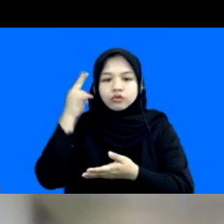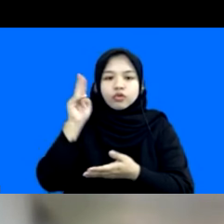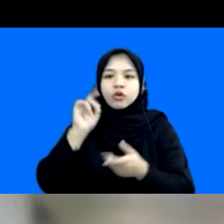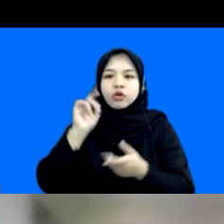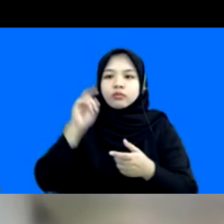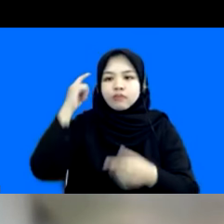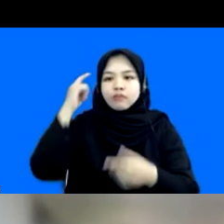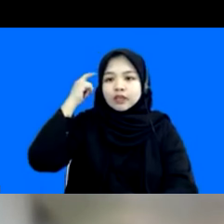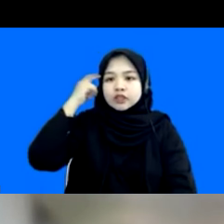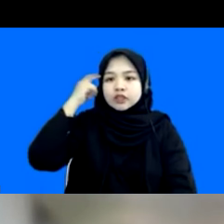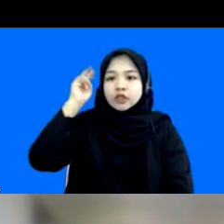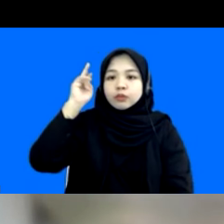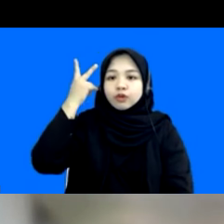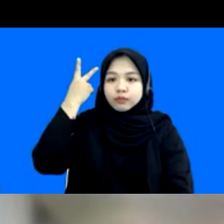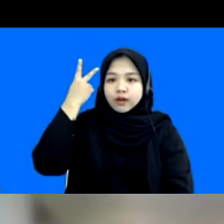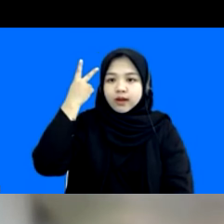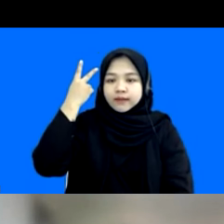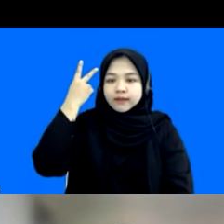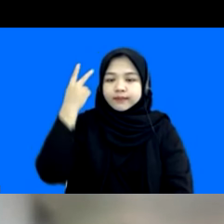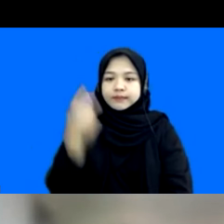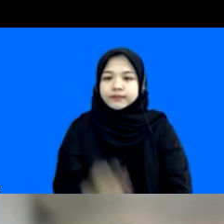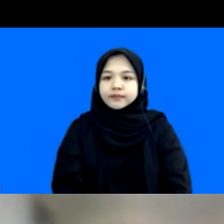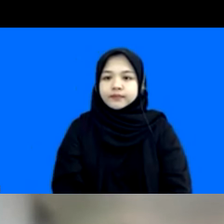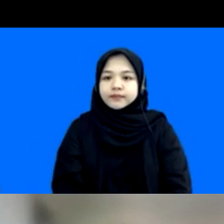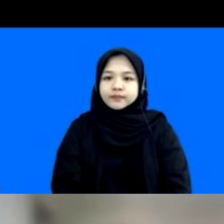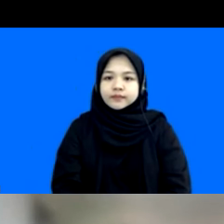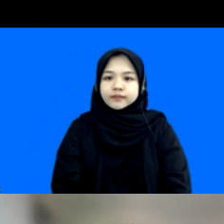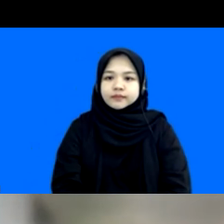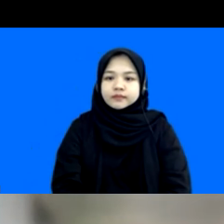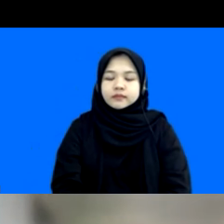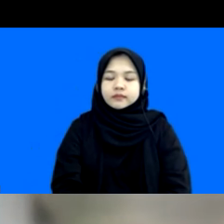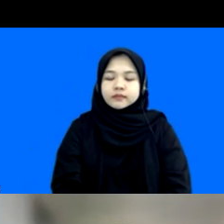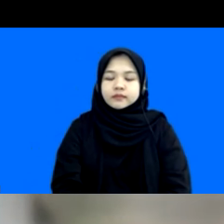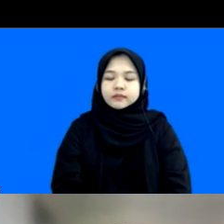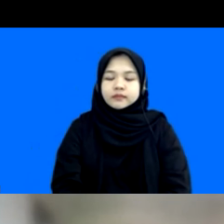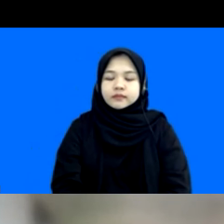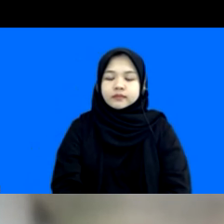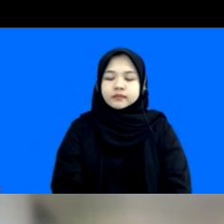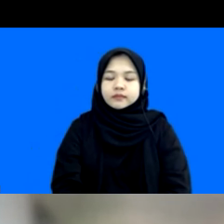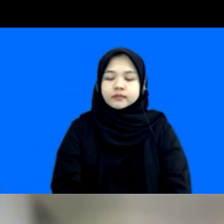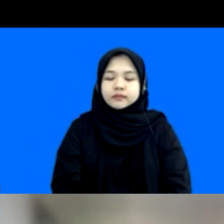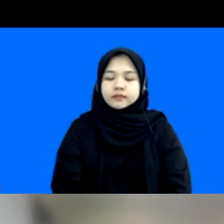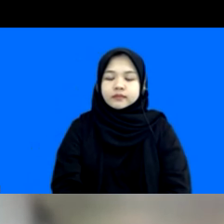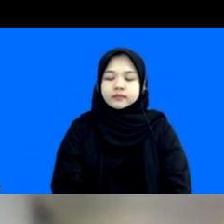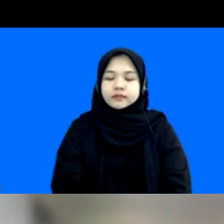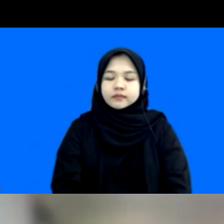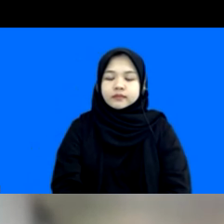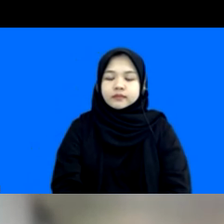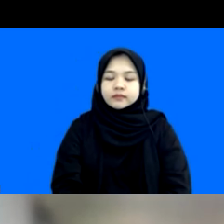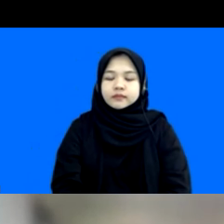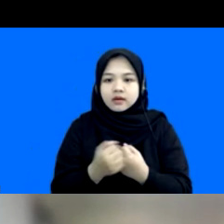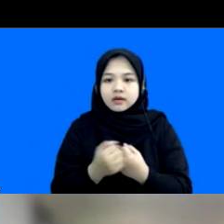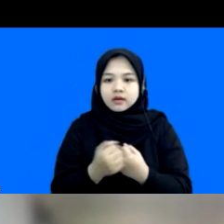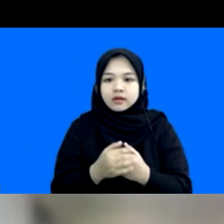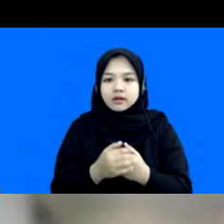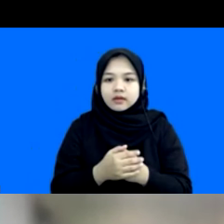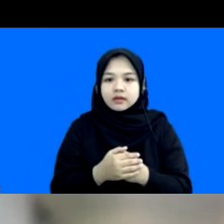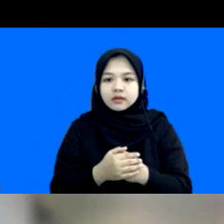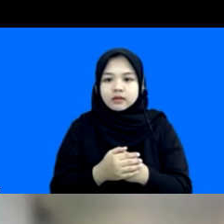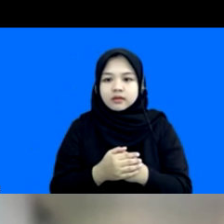regularly without significant cost and to get the message across to a larger